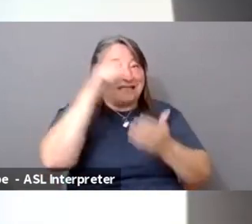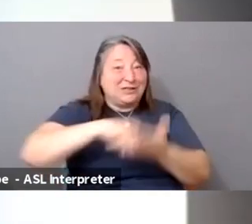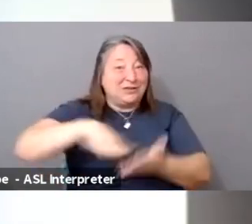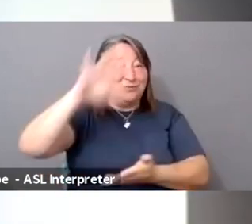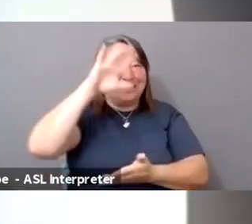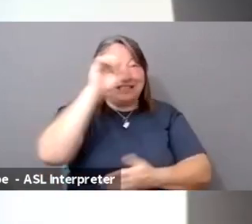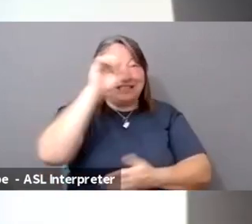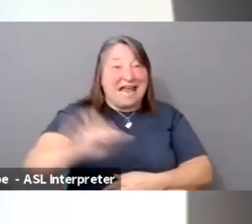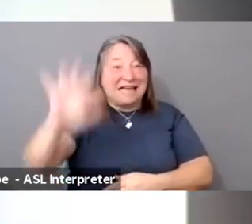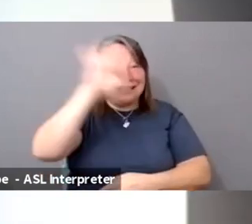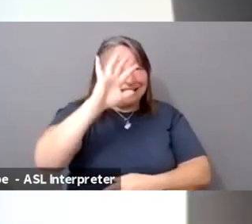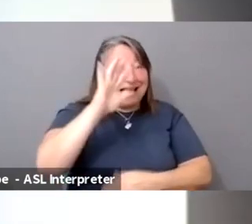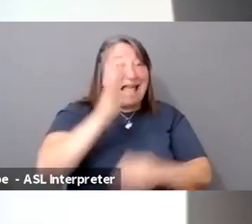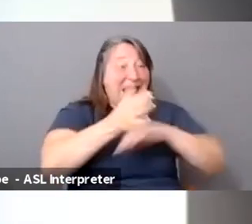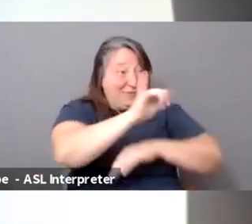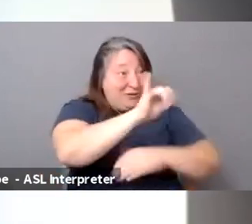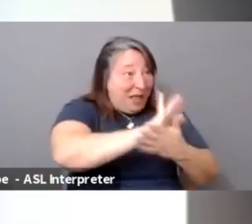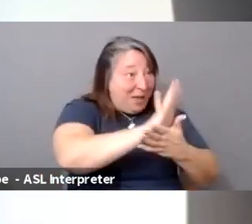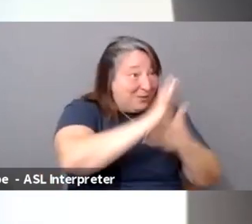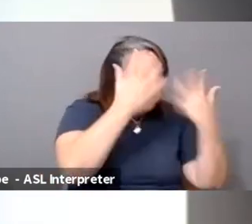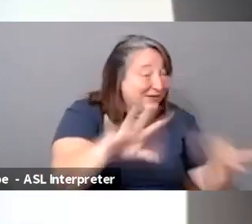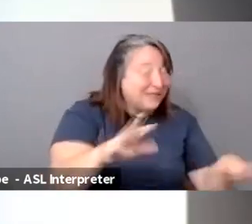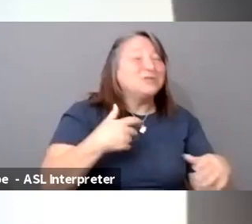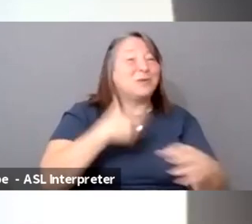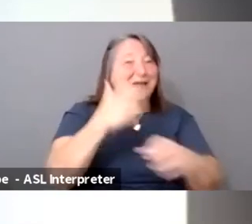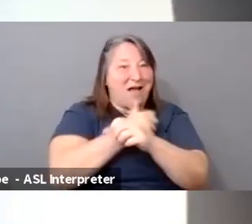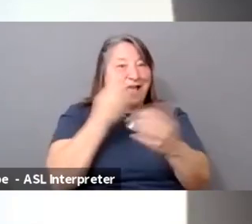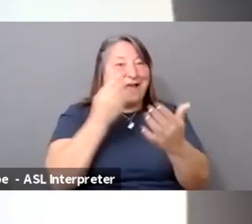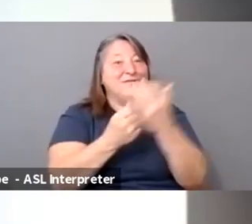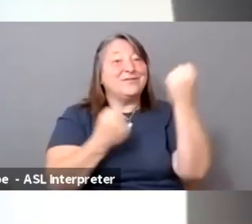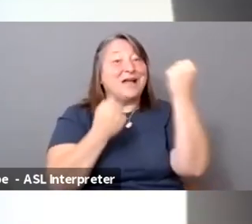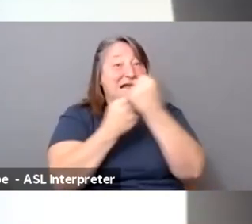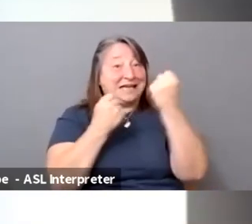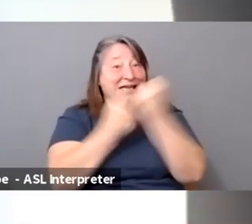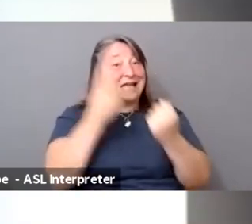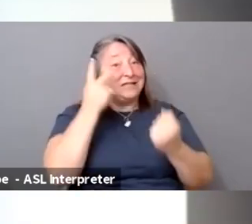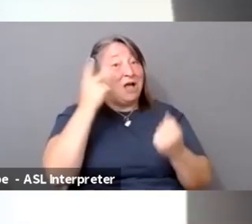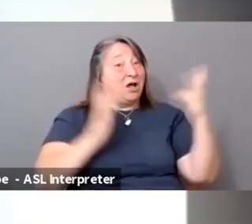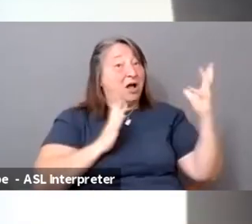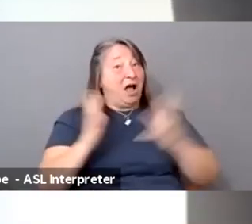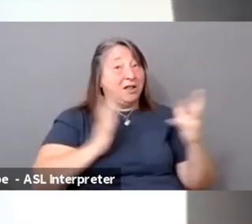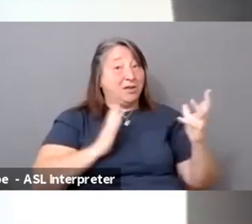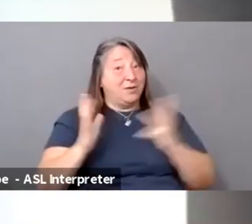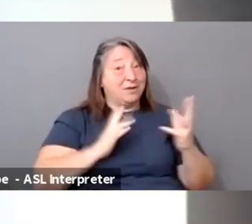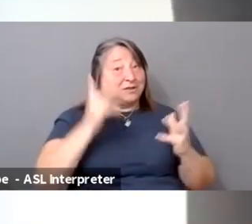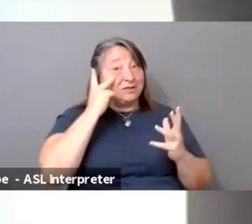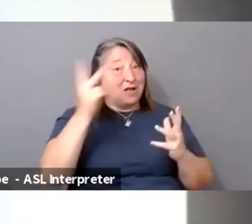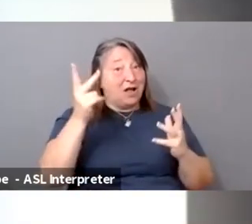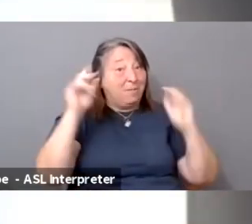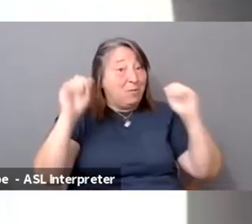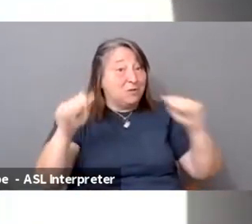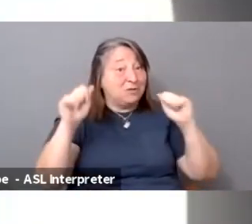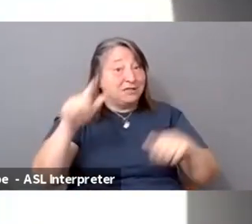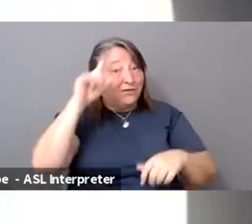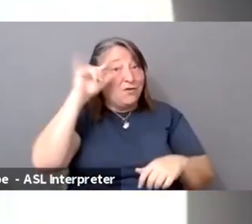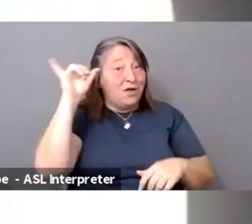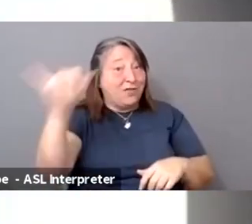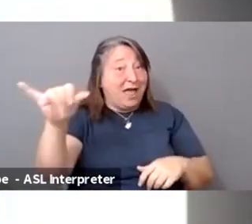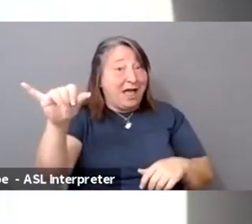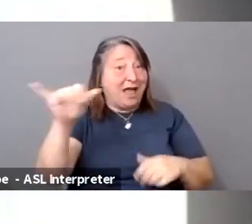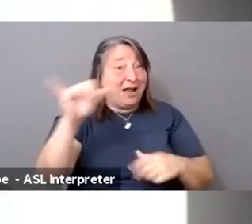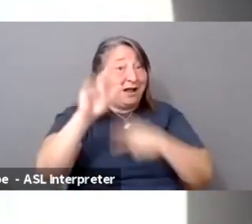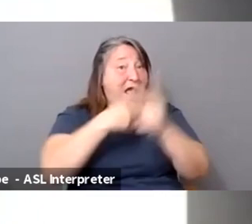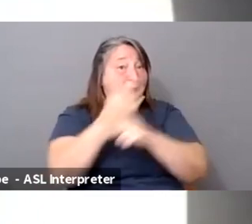financing after that movie. And I think Hollywood saw that there is a potential for that. So the study that was revealed today is